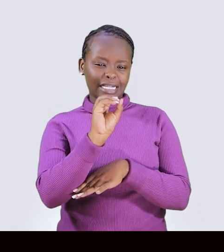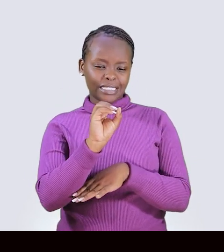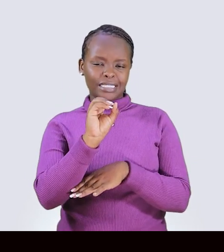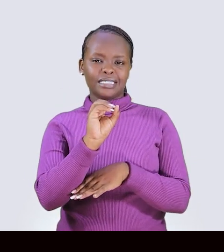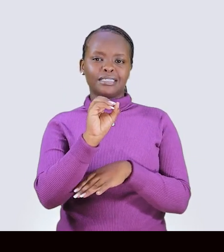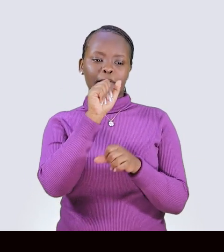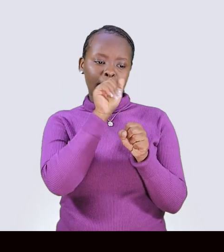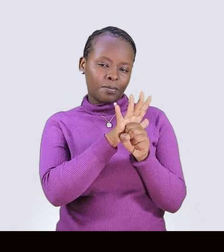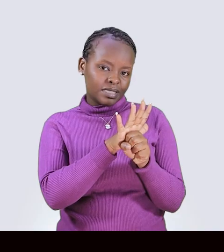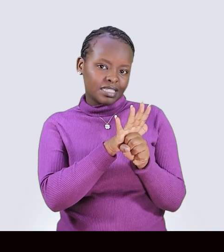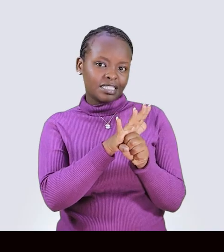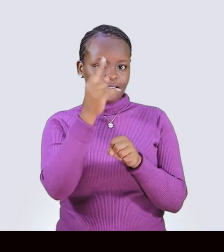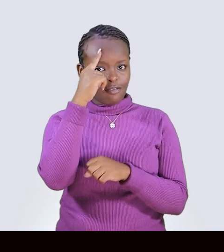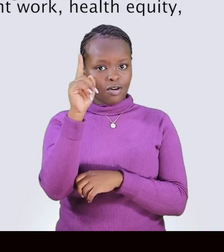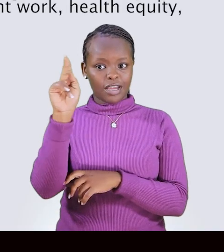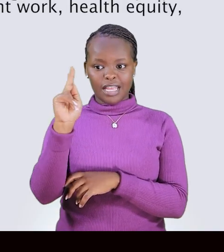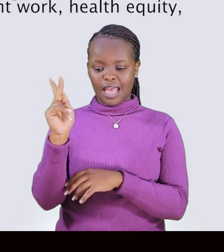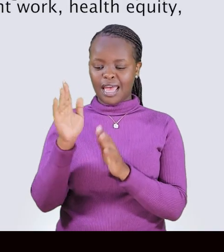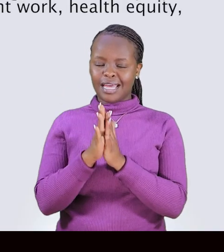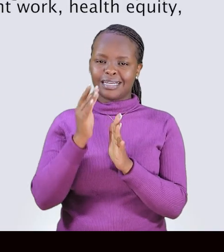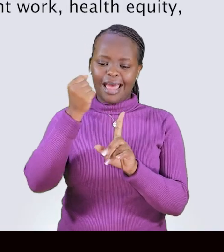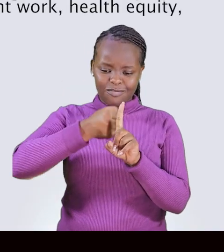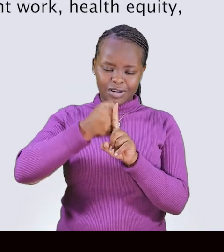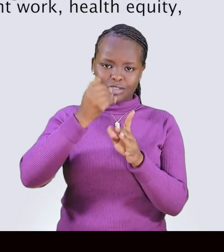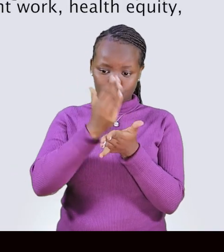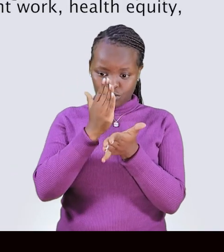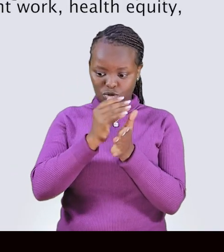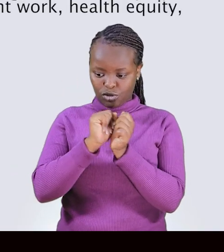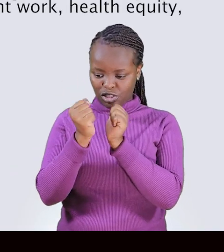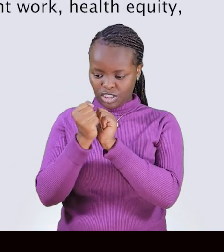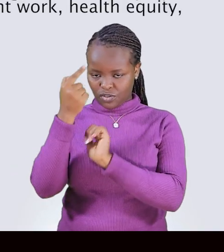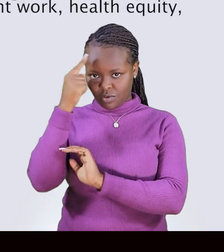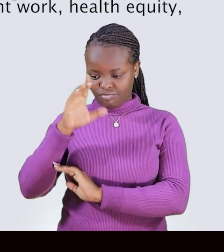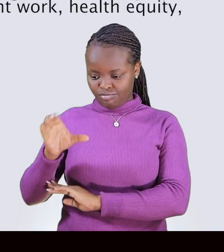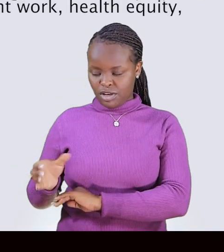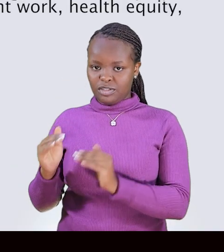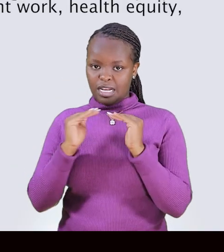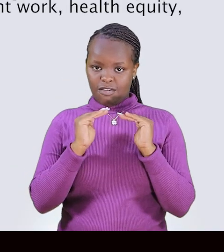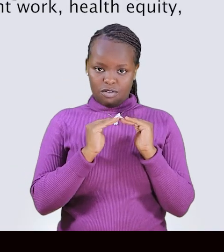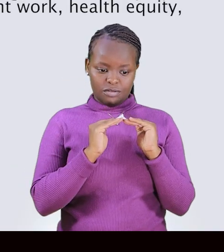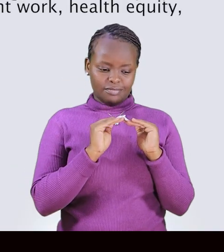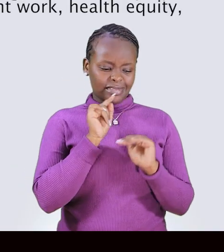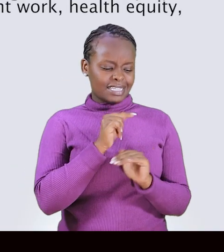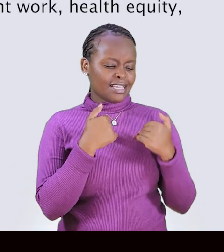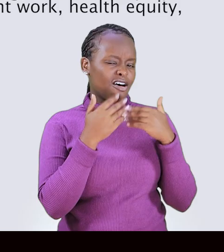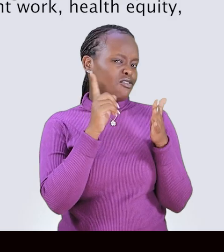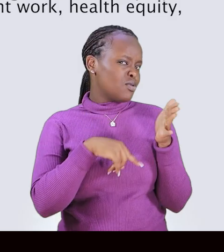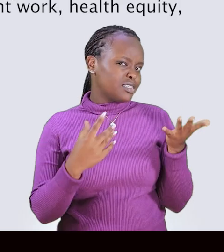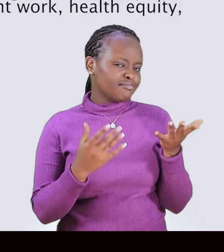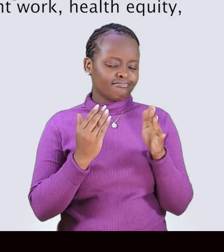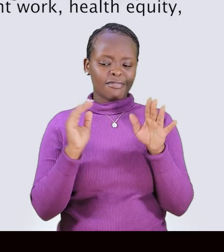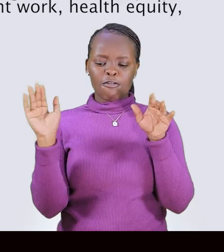real change at the county level. What's inside this toolkit? The toolkit provides a complete overview of